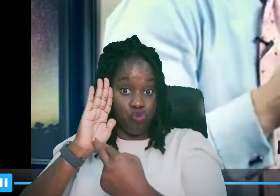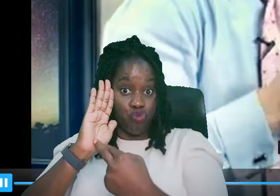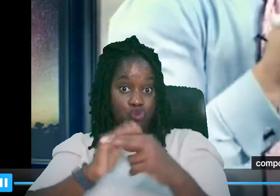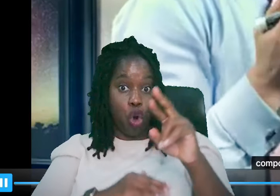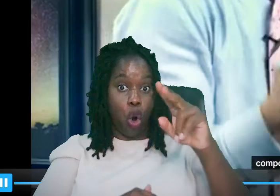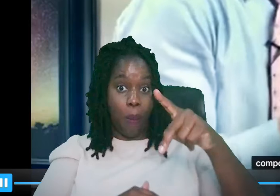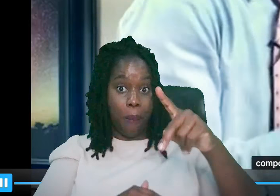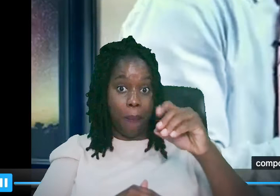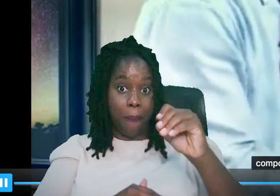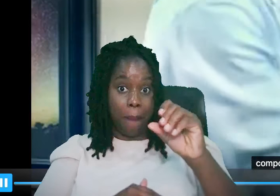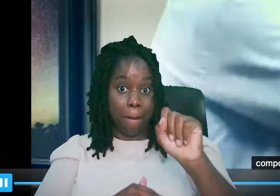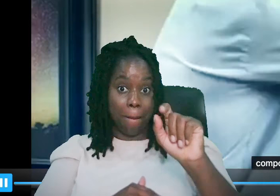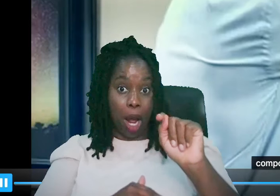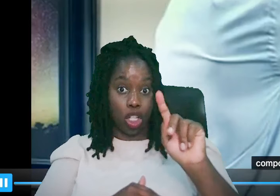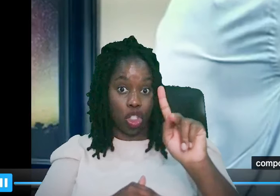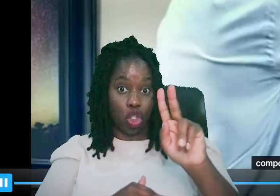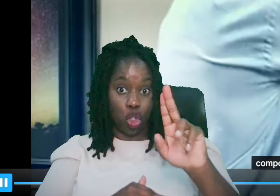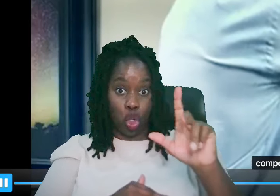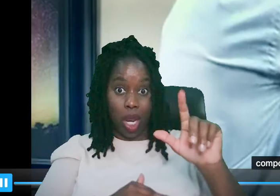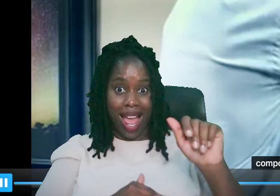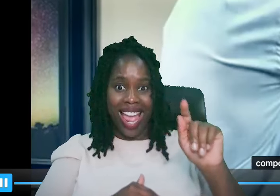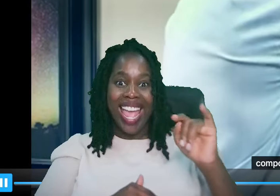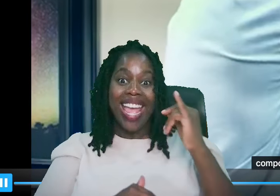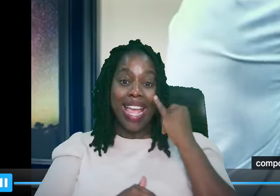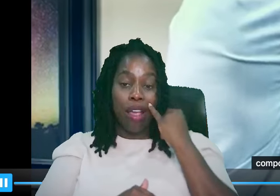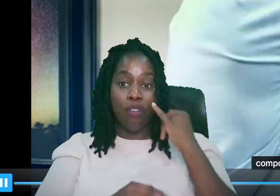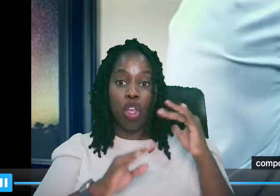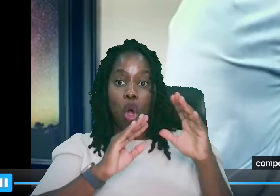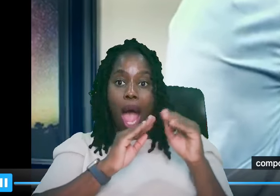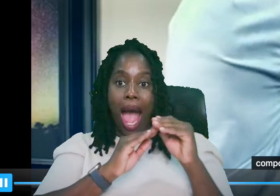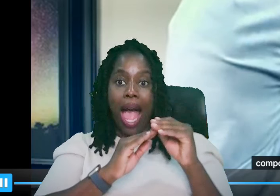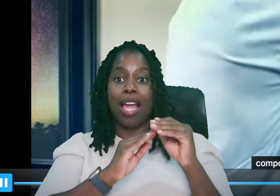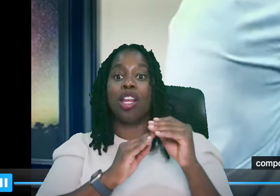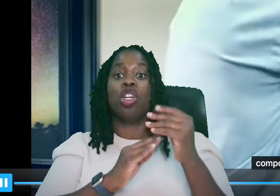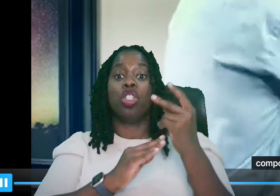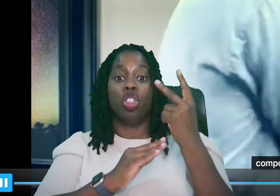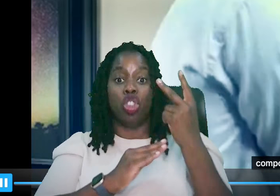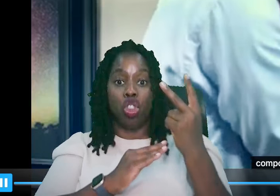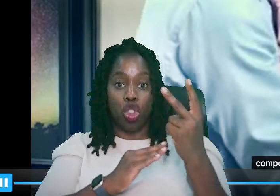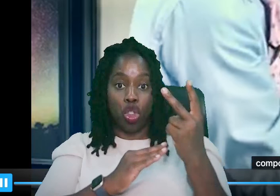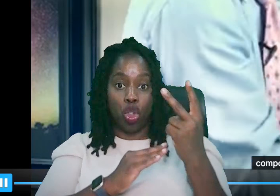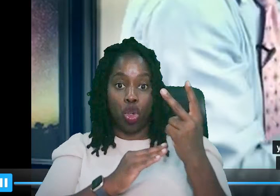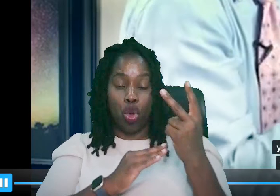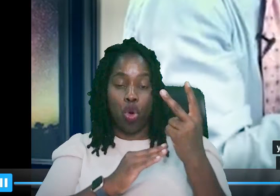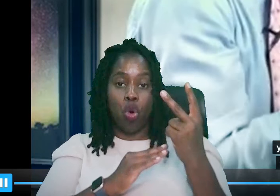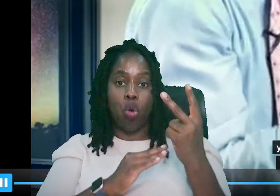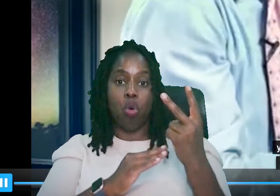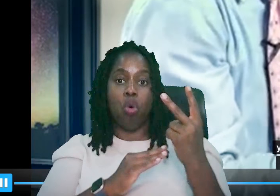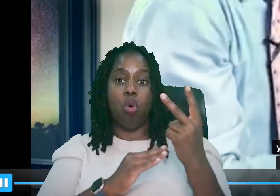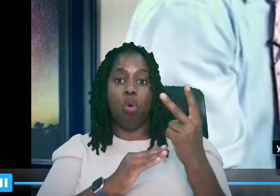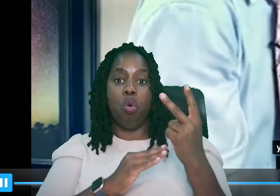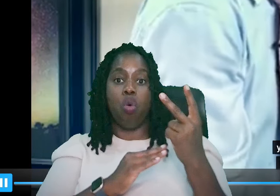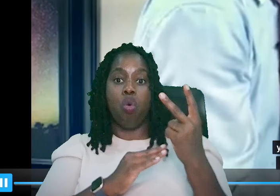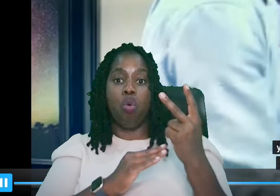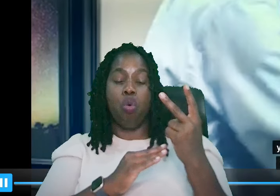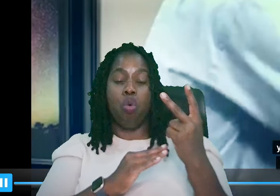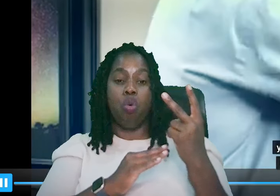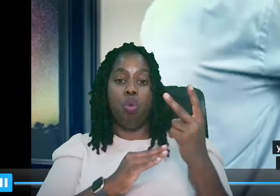says that it is true that if you take 2 components of an angle and add them together, you'll get the whole